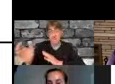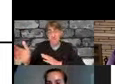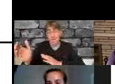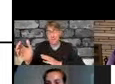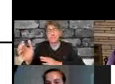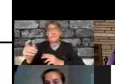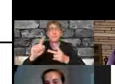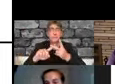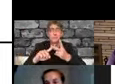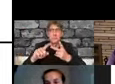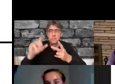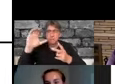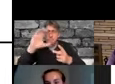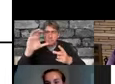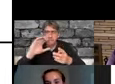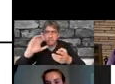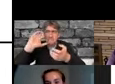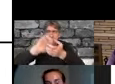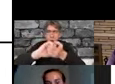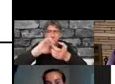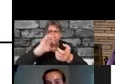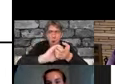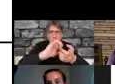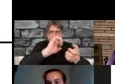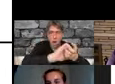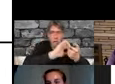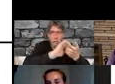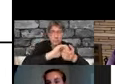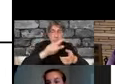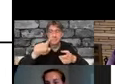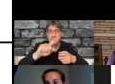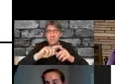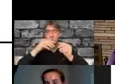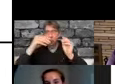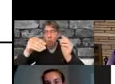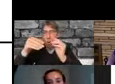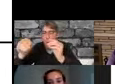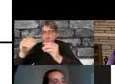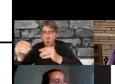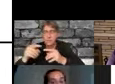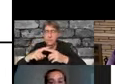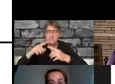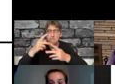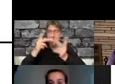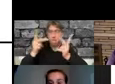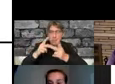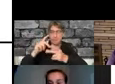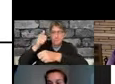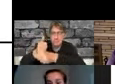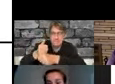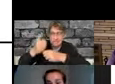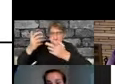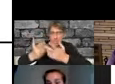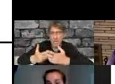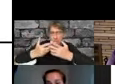with retailers and find suitable sites for fare vending machines using the plan to guide those locations. We want to stress that the